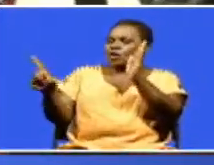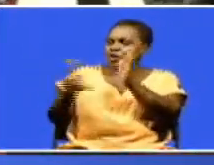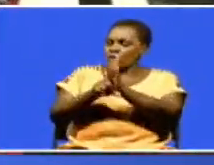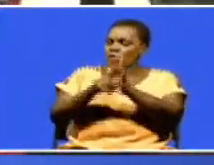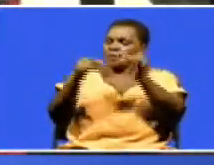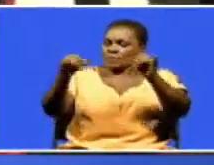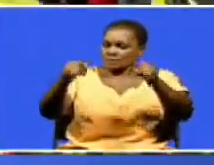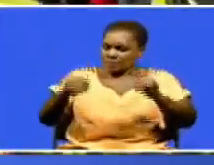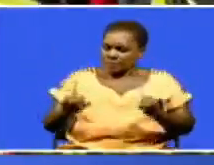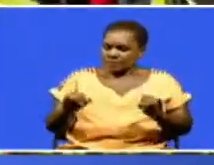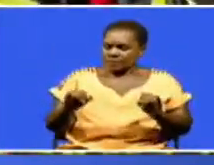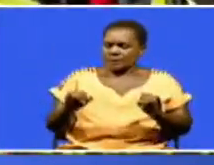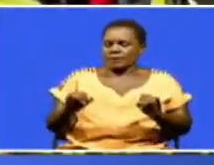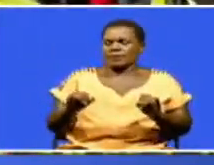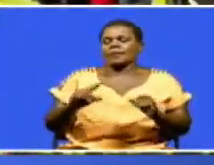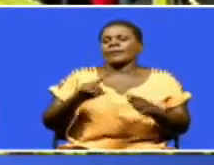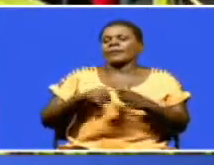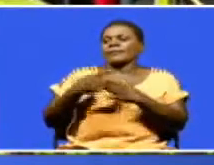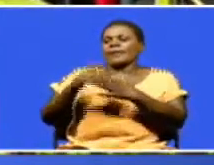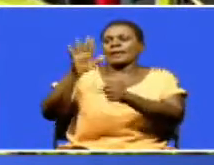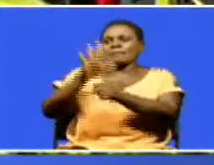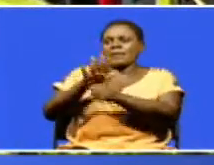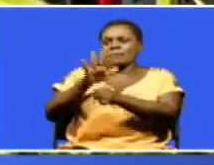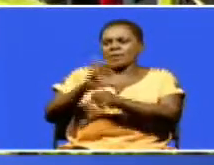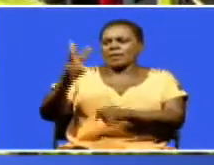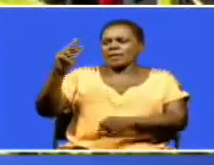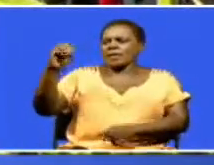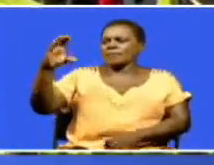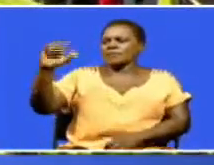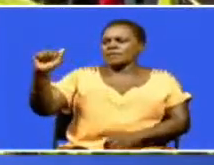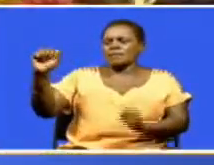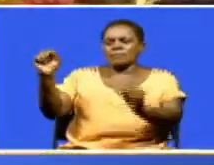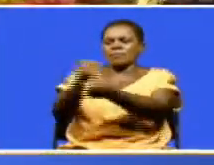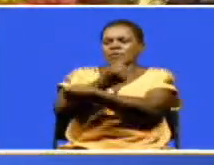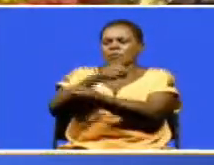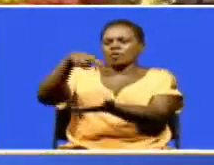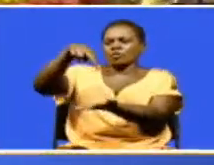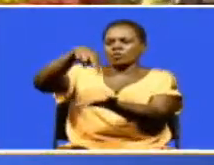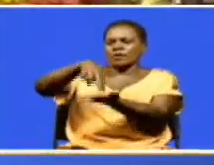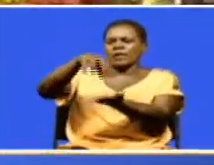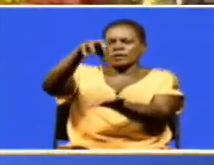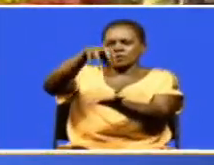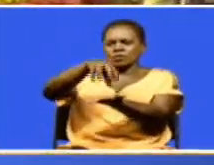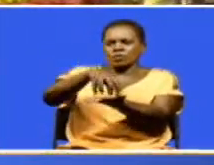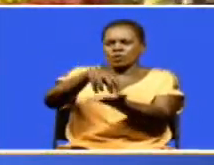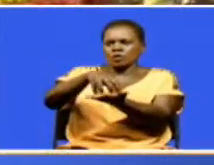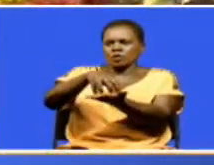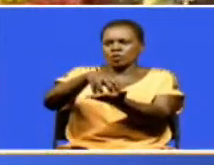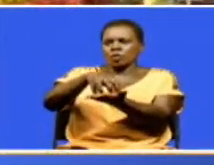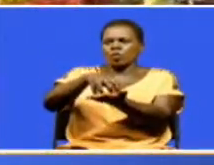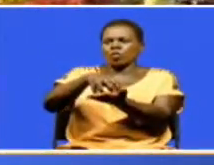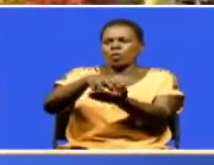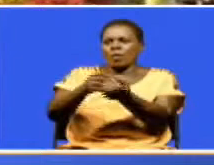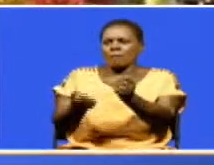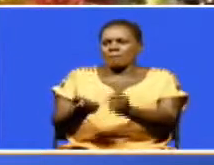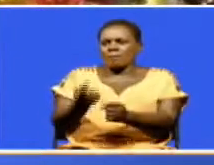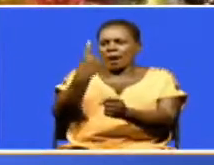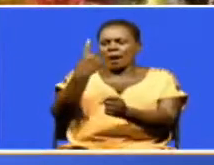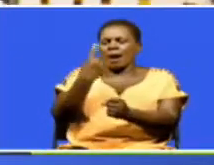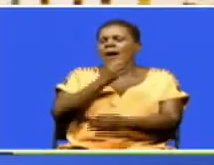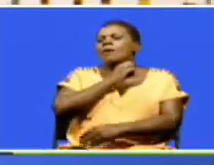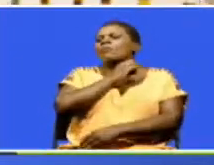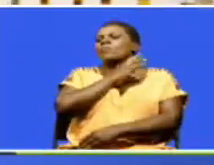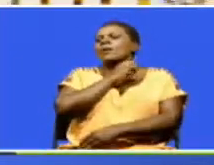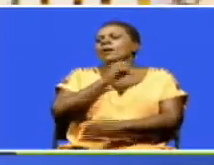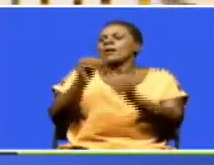into force, evidently, many current MCAs will be locked out. The situation has caused uproar among the